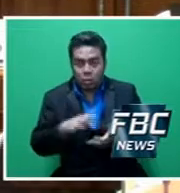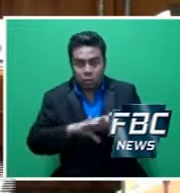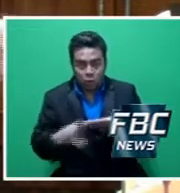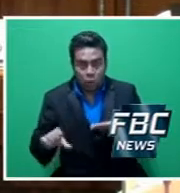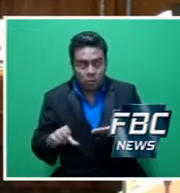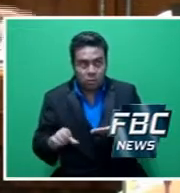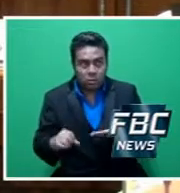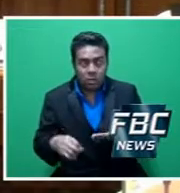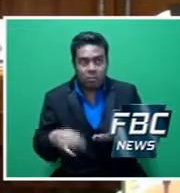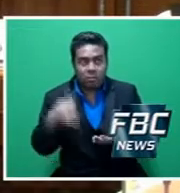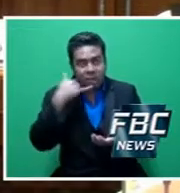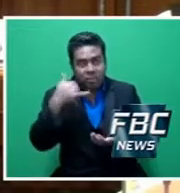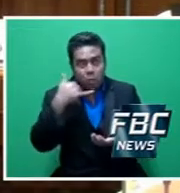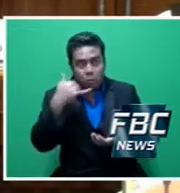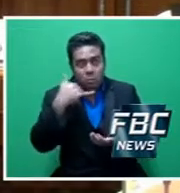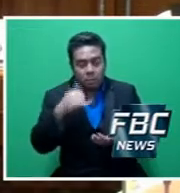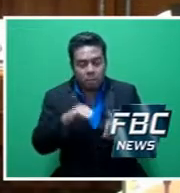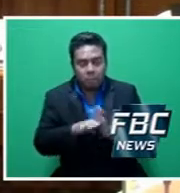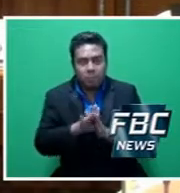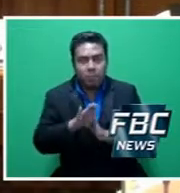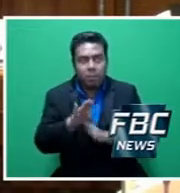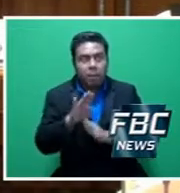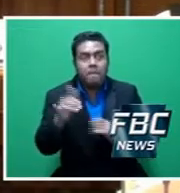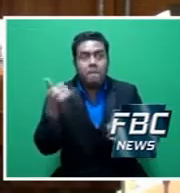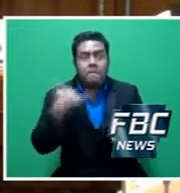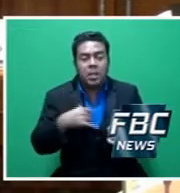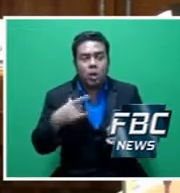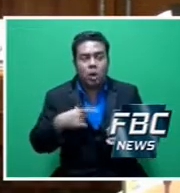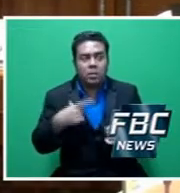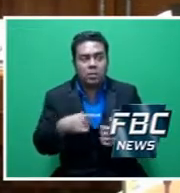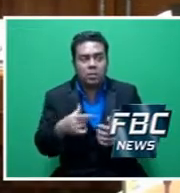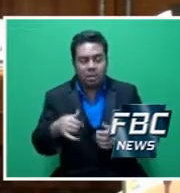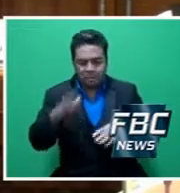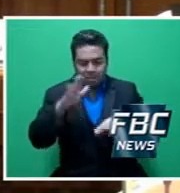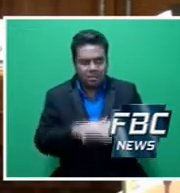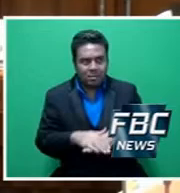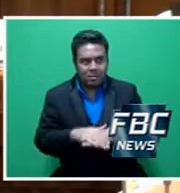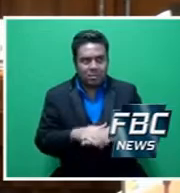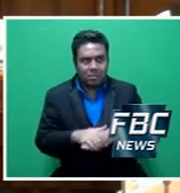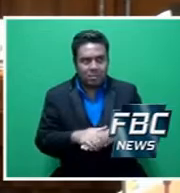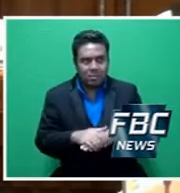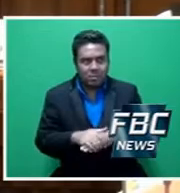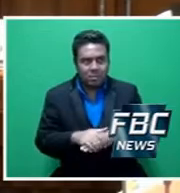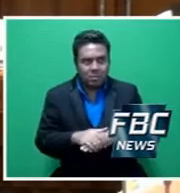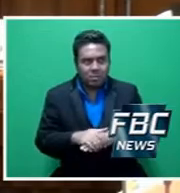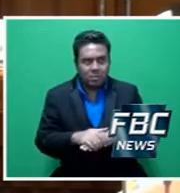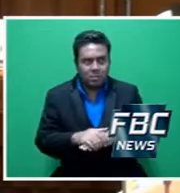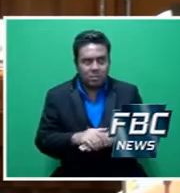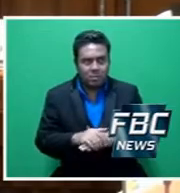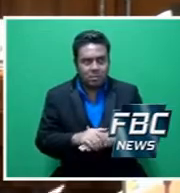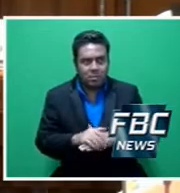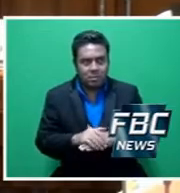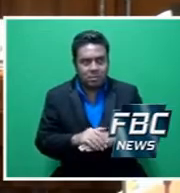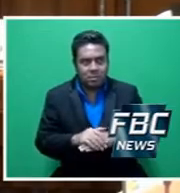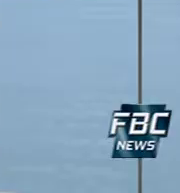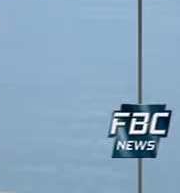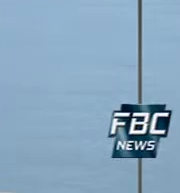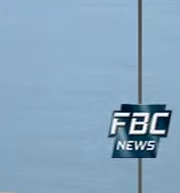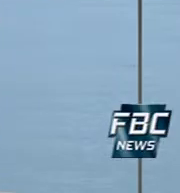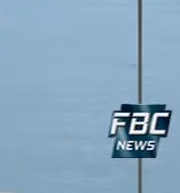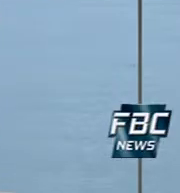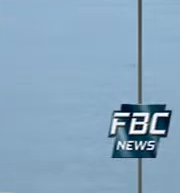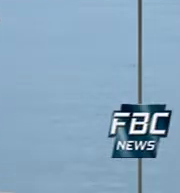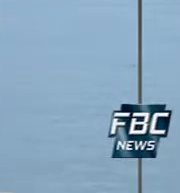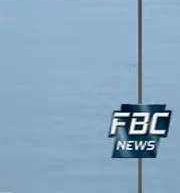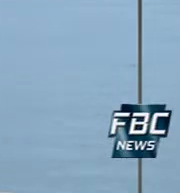of telephone bills jacked up because they changed the rep now, she says. So now it's been individualized.